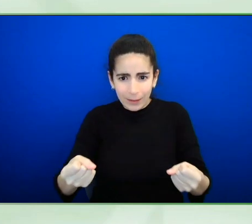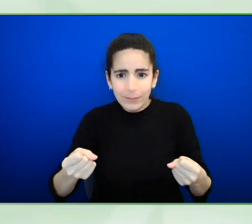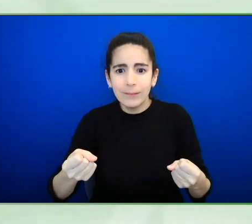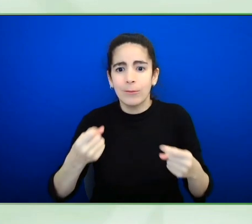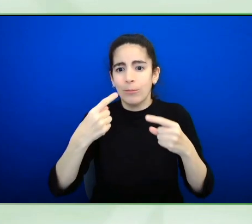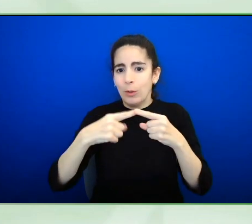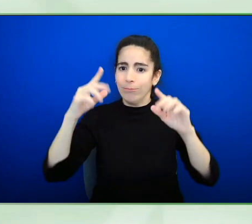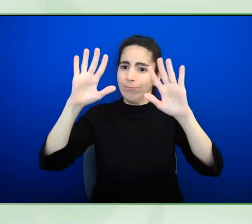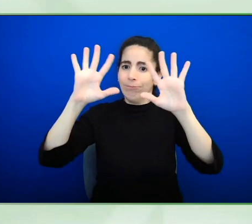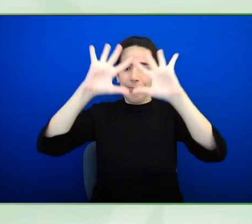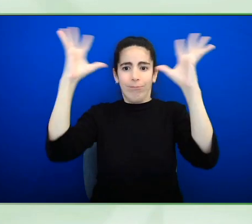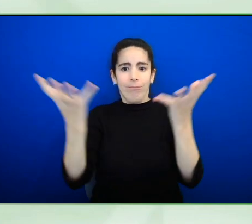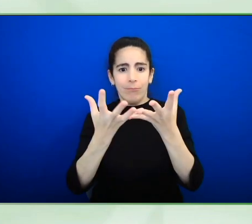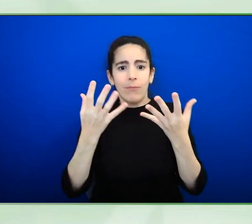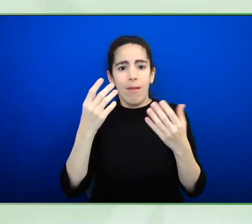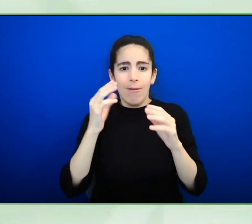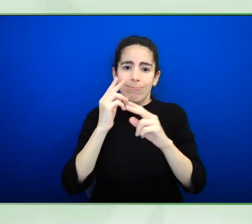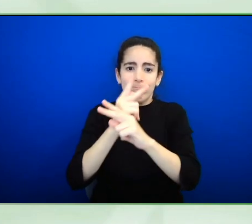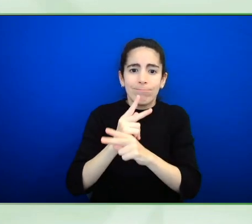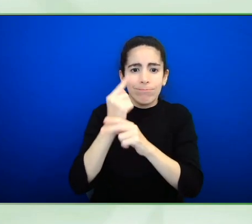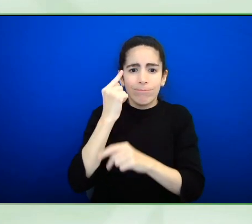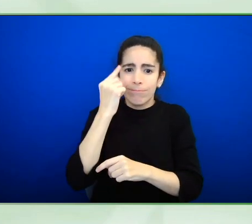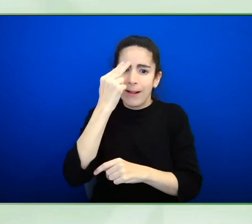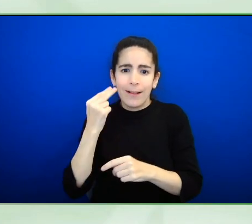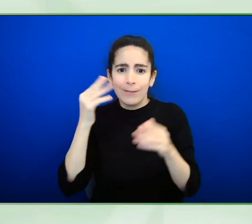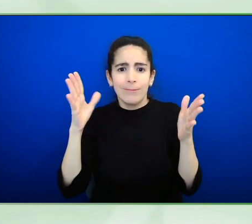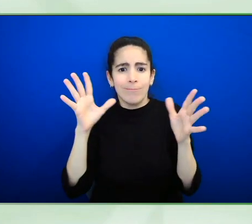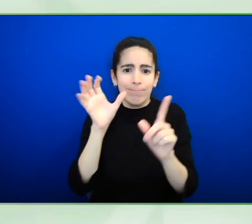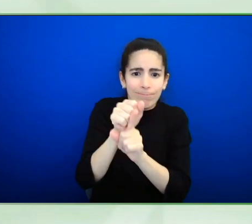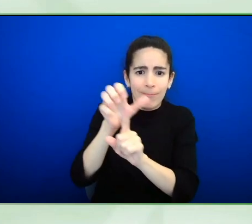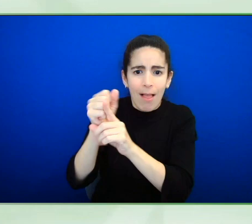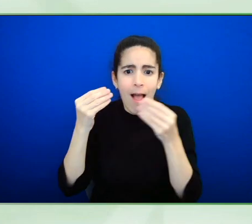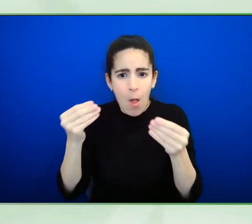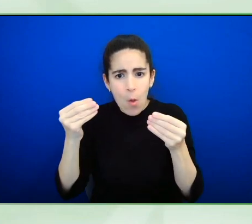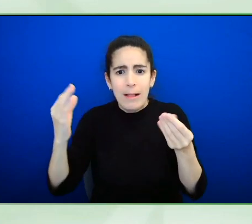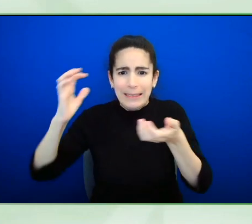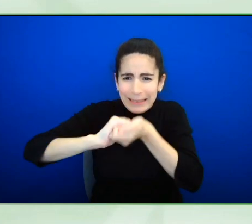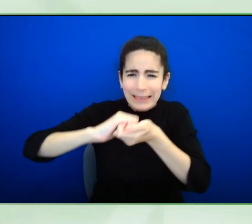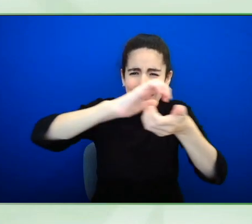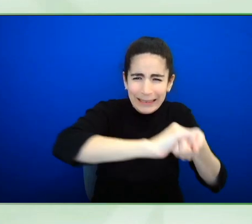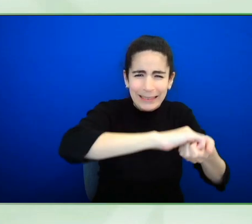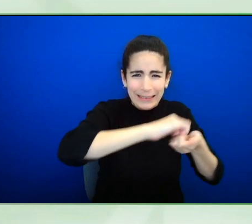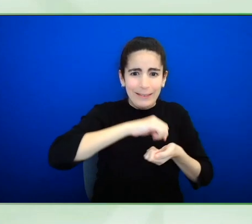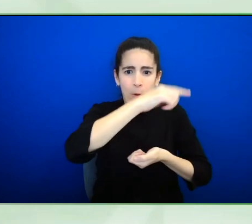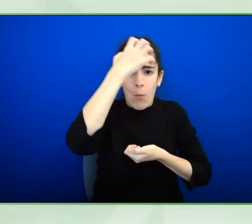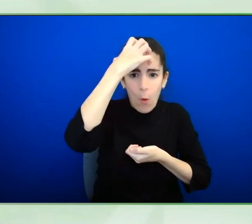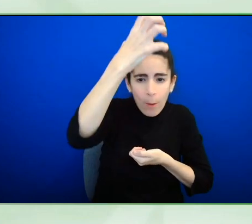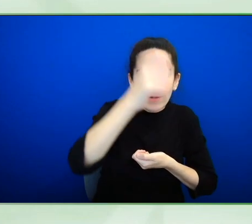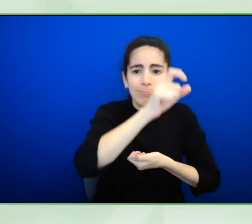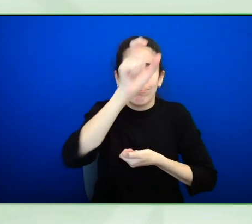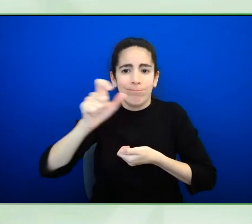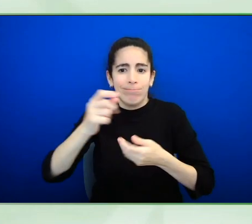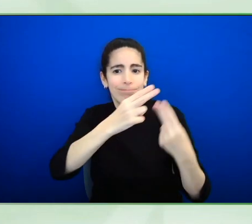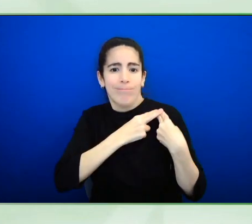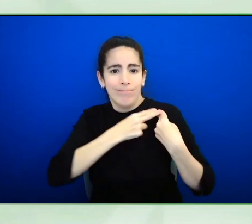eye health budgets, but also eye health friendly policies. And we're going to be talking to them using some new research about the case